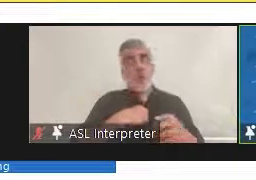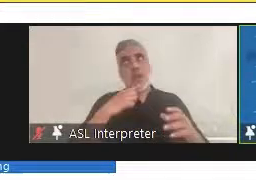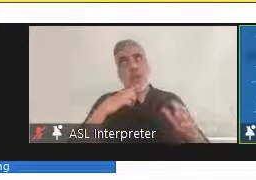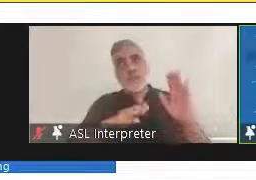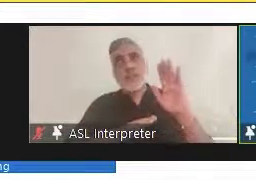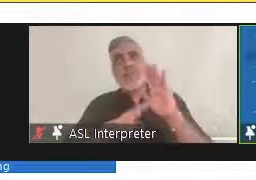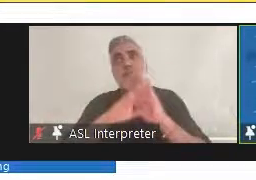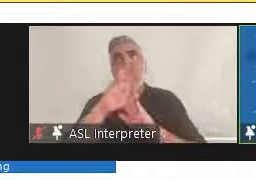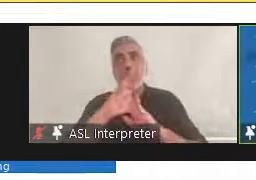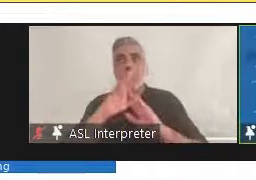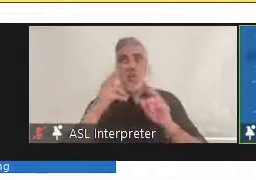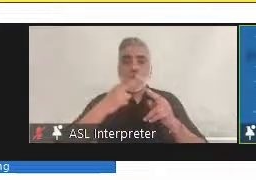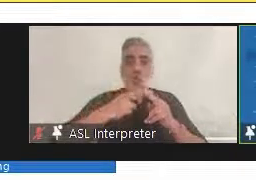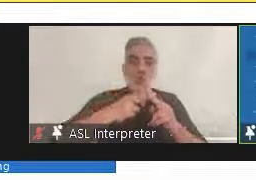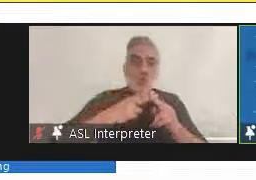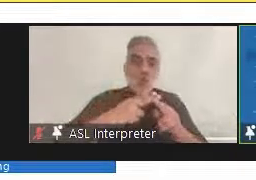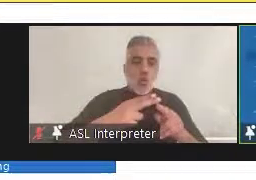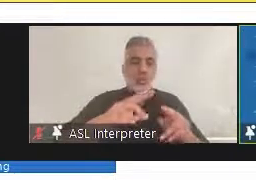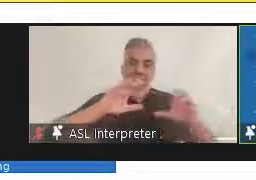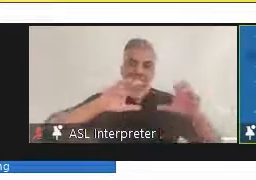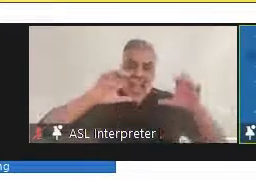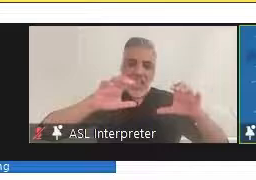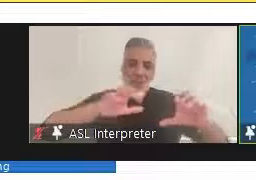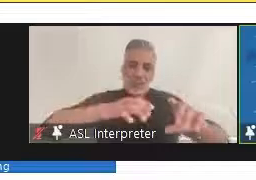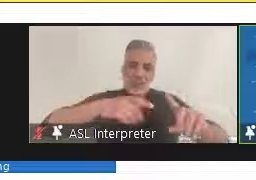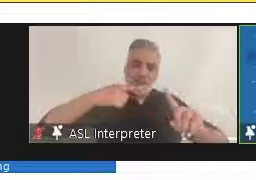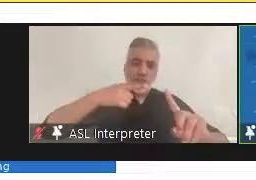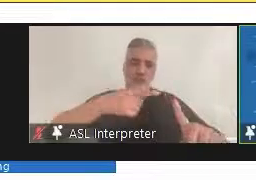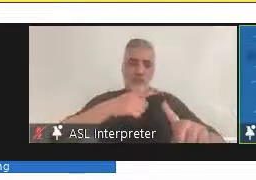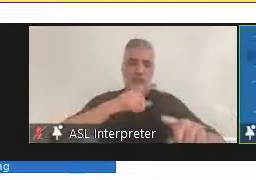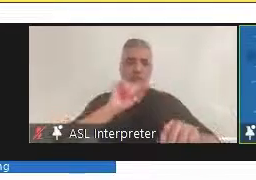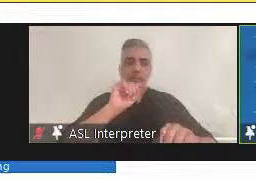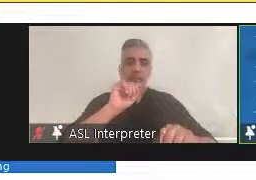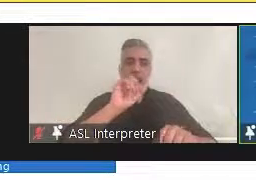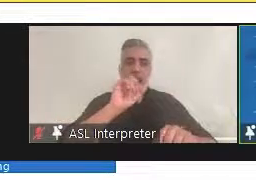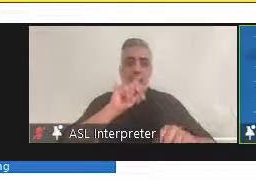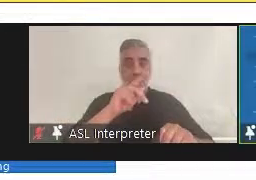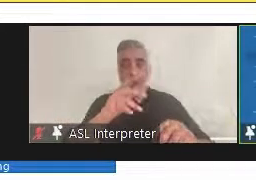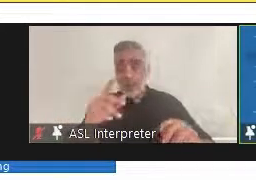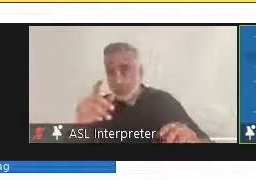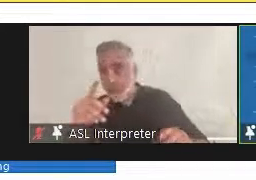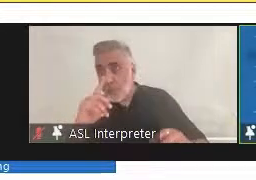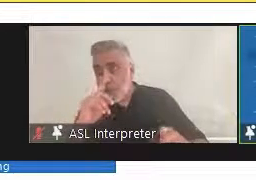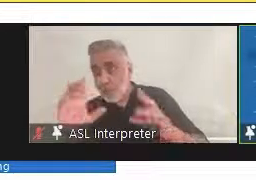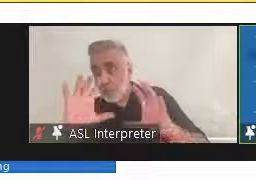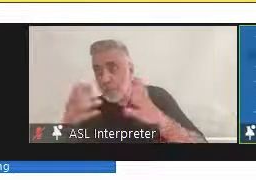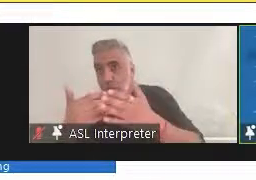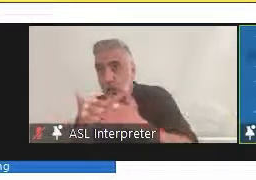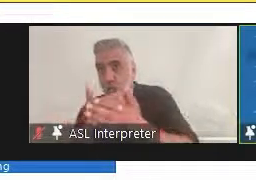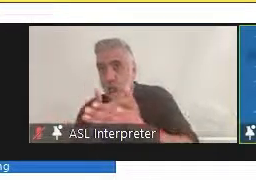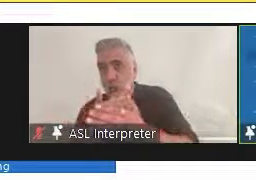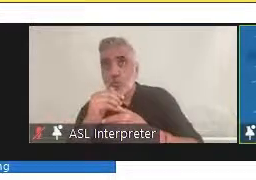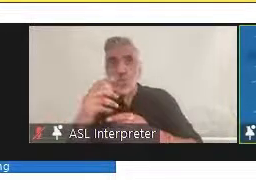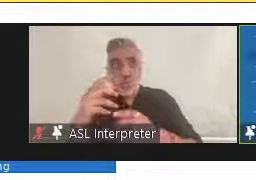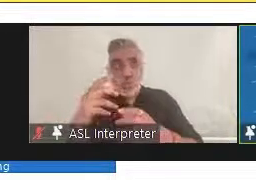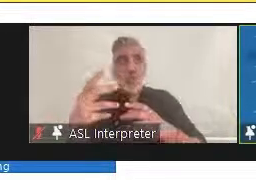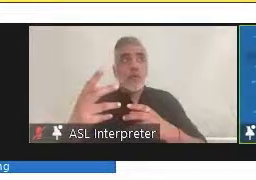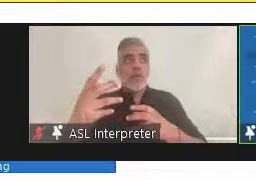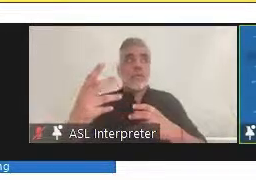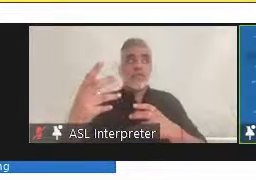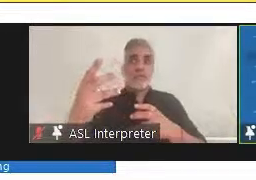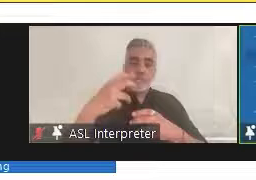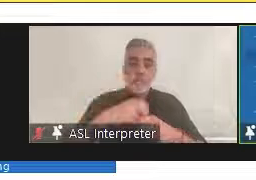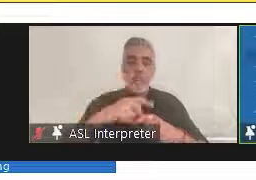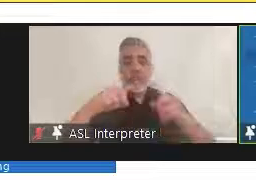developed a short, very action-oriented brief for task teams who may be new to this subject on really how to think through different